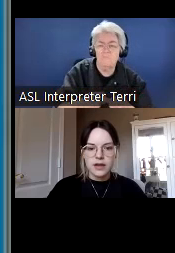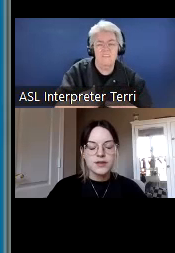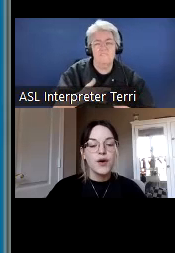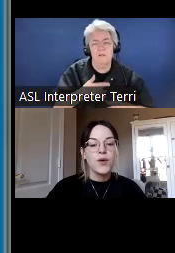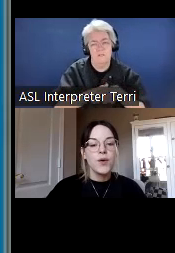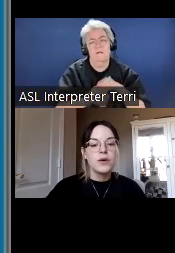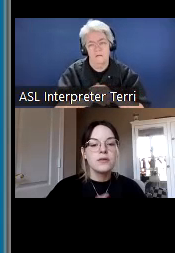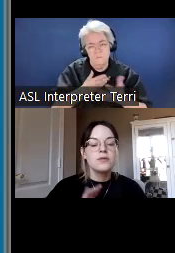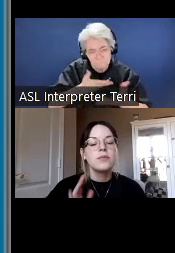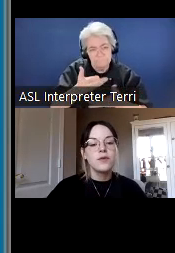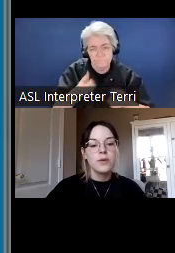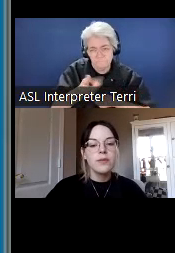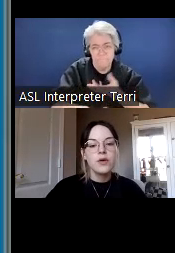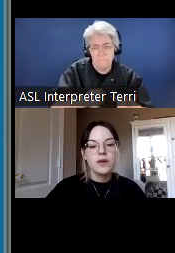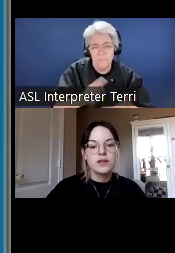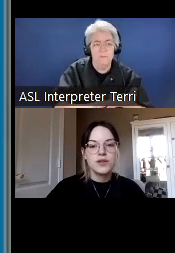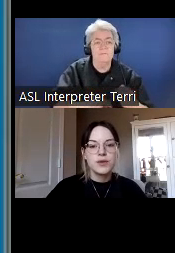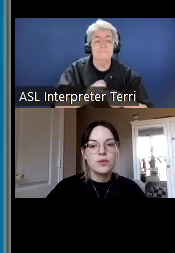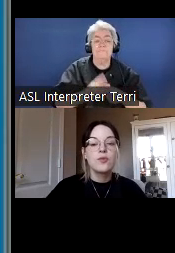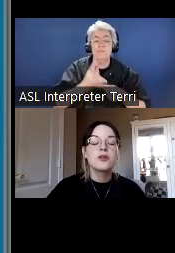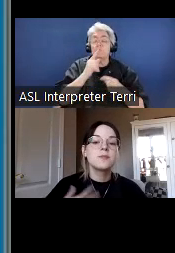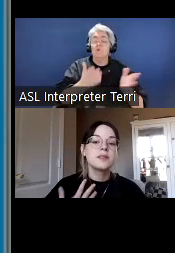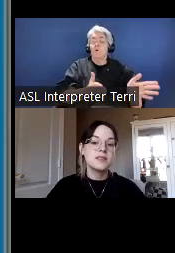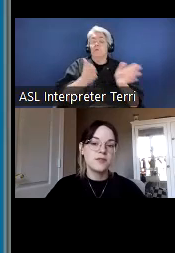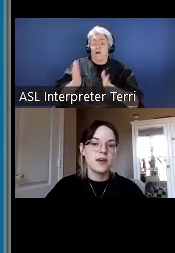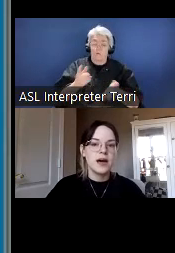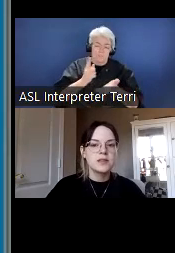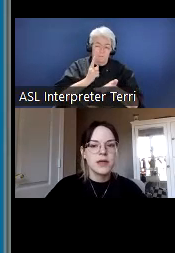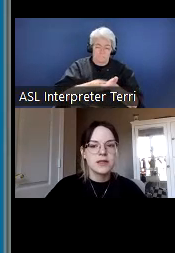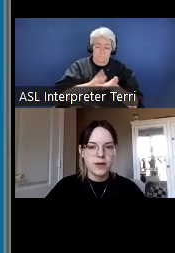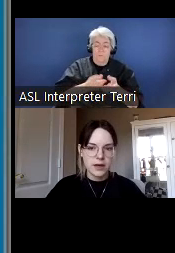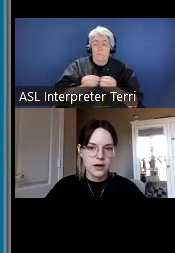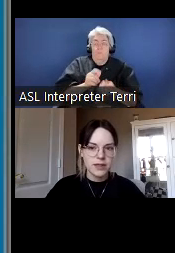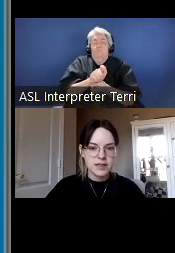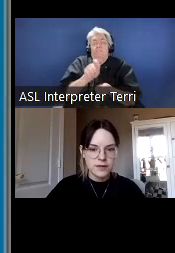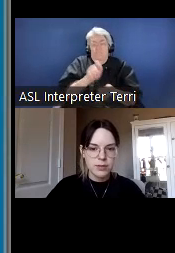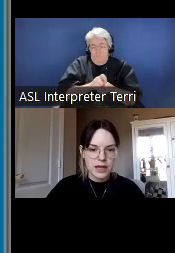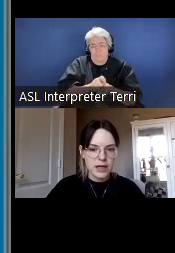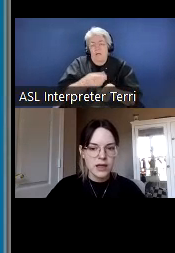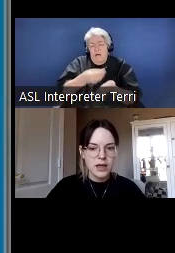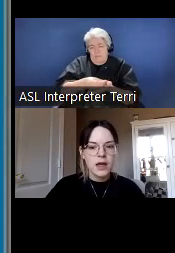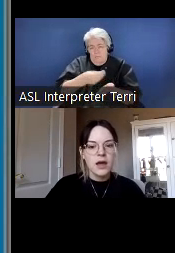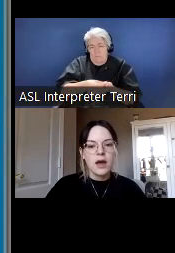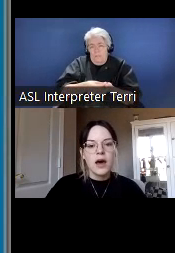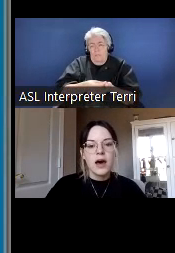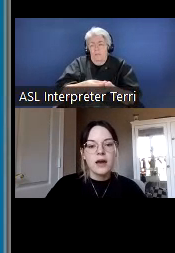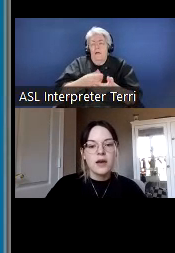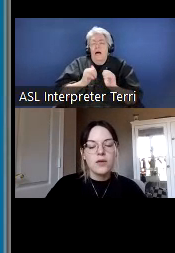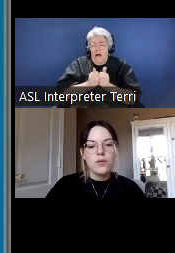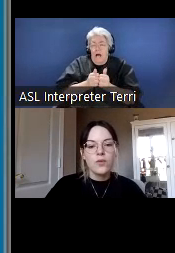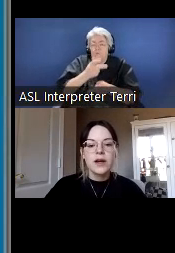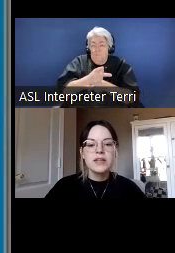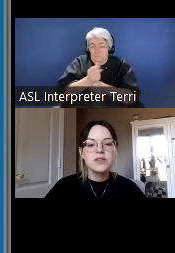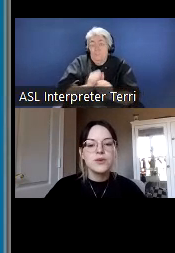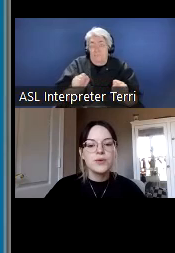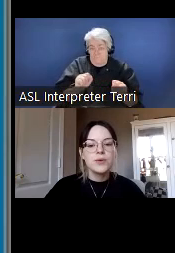All right. So before we move into more specific aspects of economic safety planning,